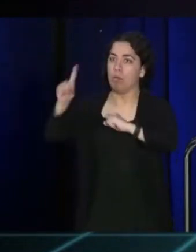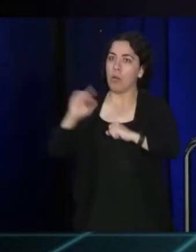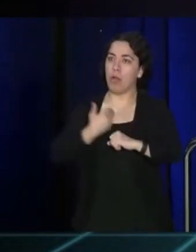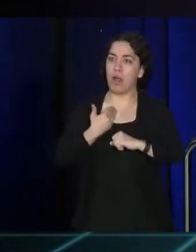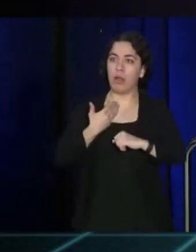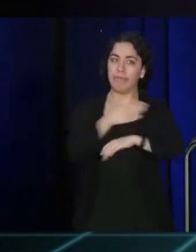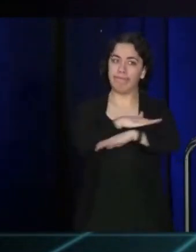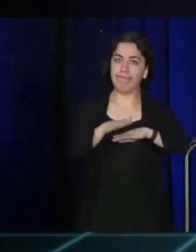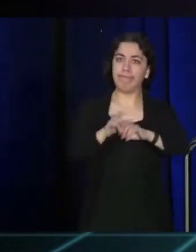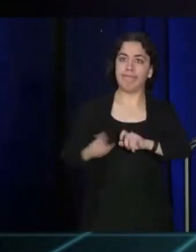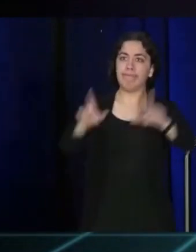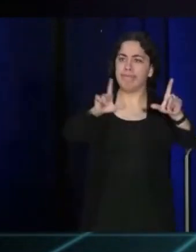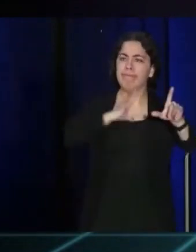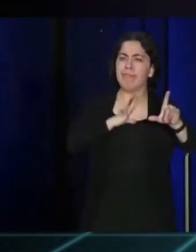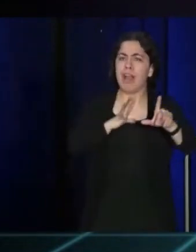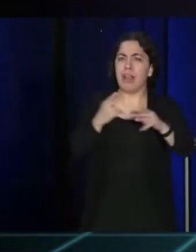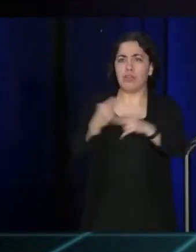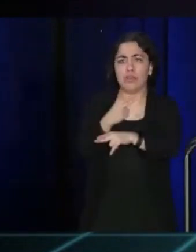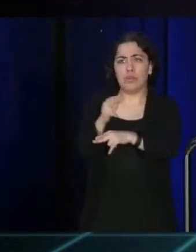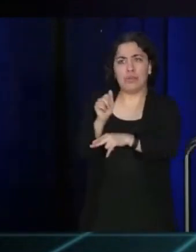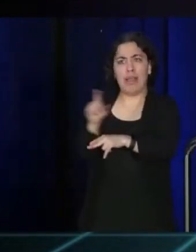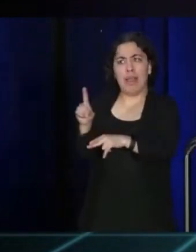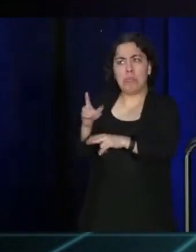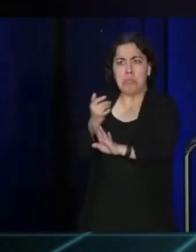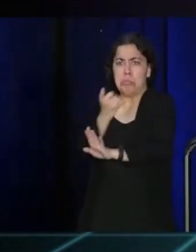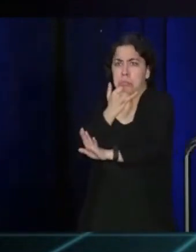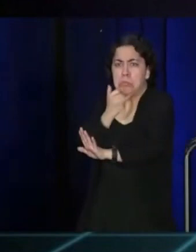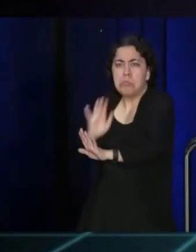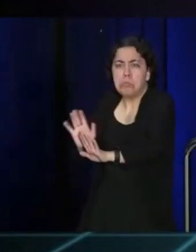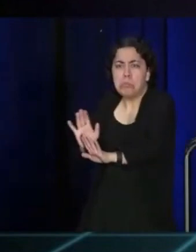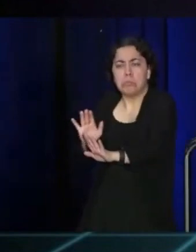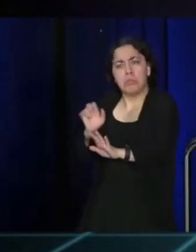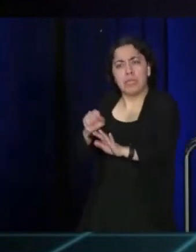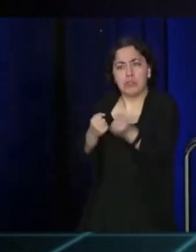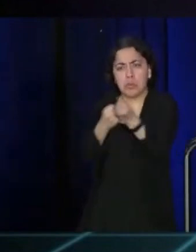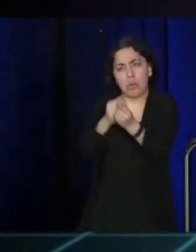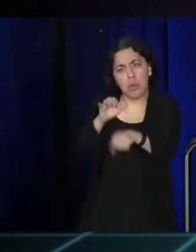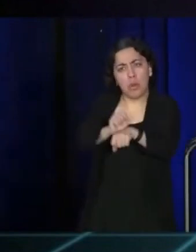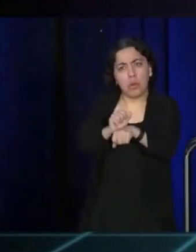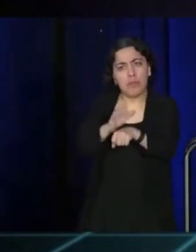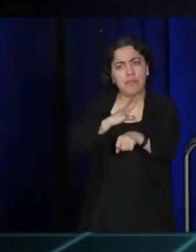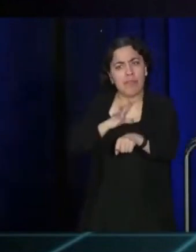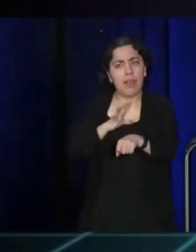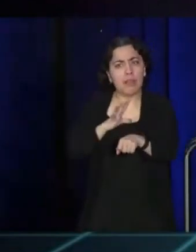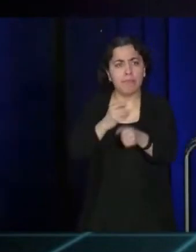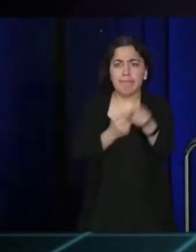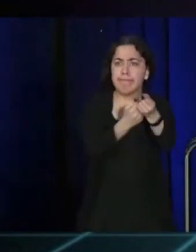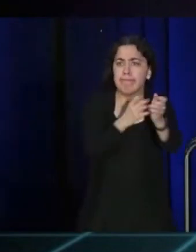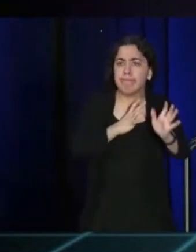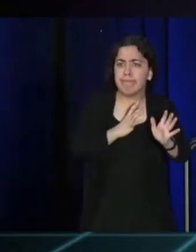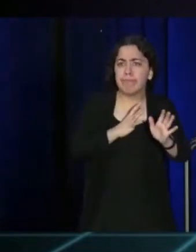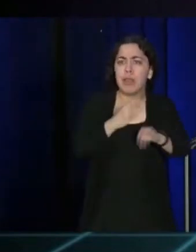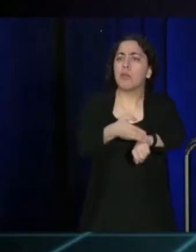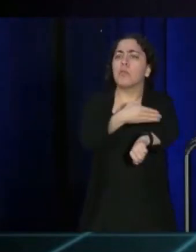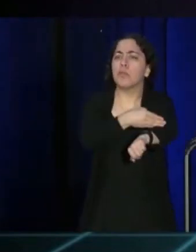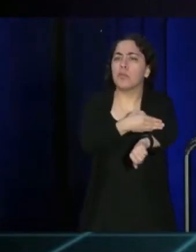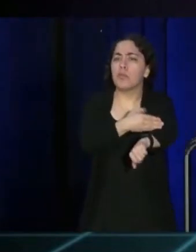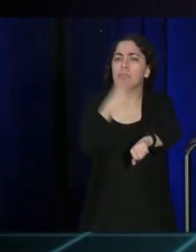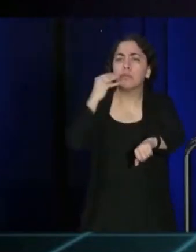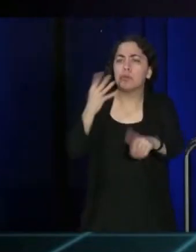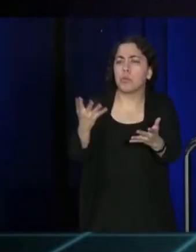inherently wrong about using ads to support your work and everything. So how can we improve it? You could just